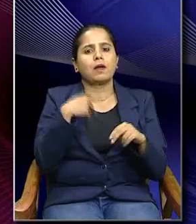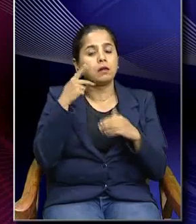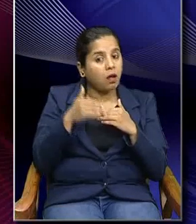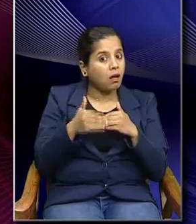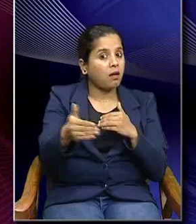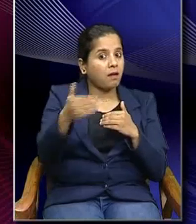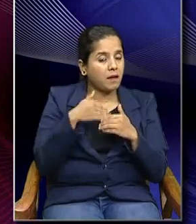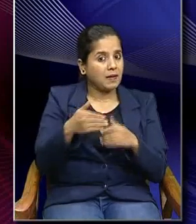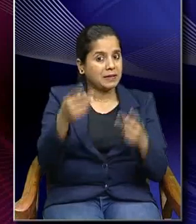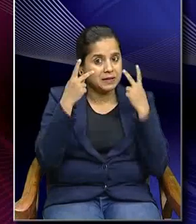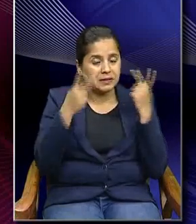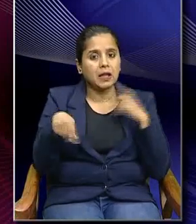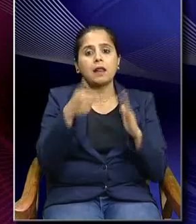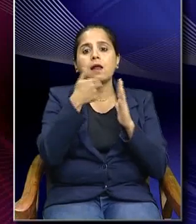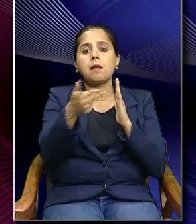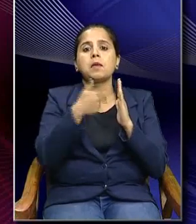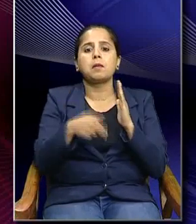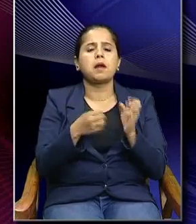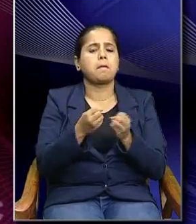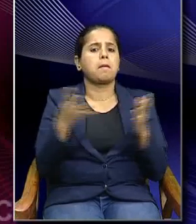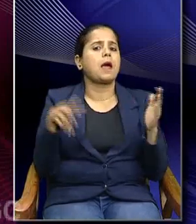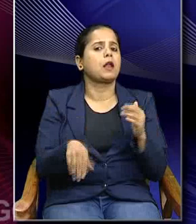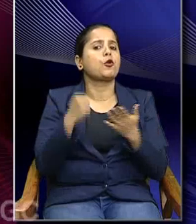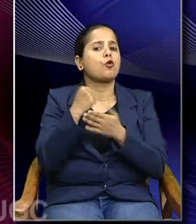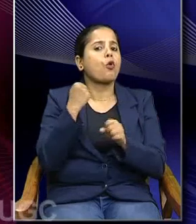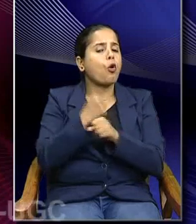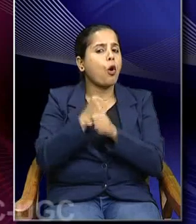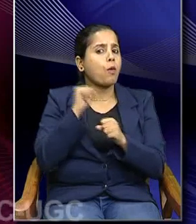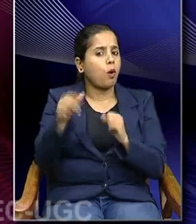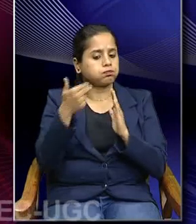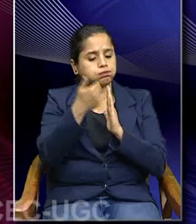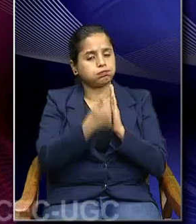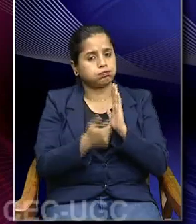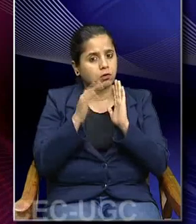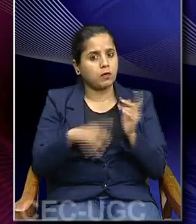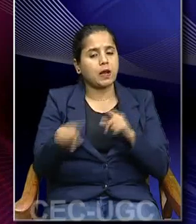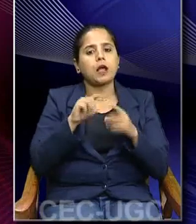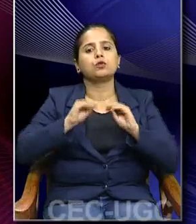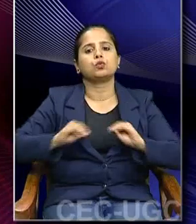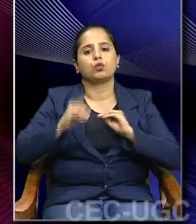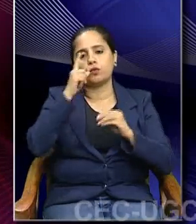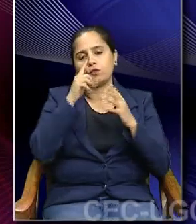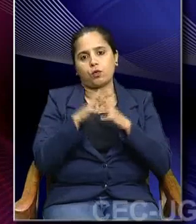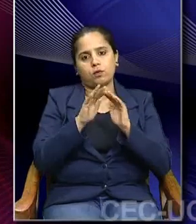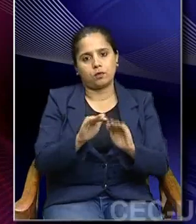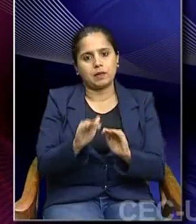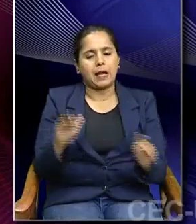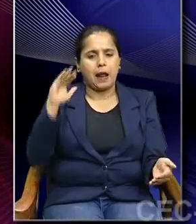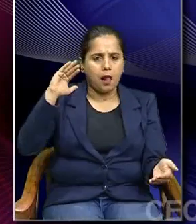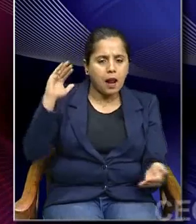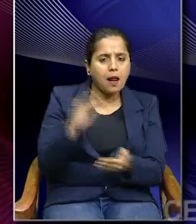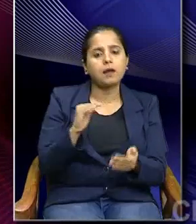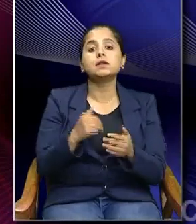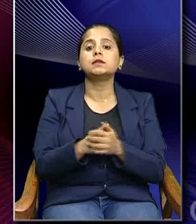on to kind of name the number of schemes which is towards educating girls, reducing